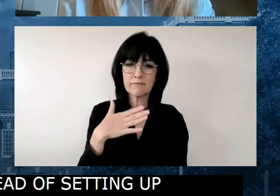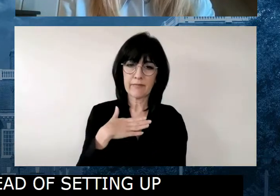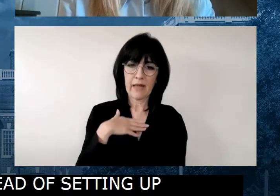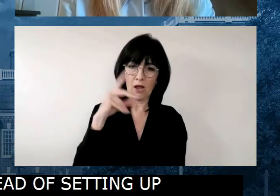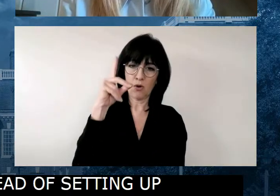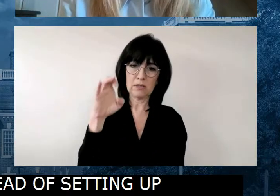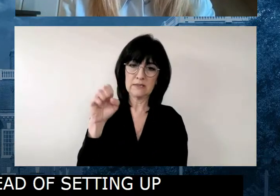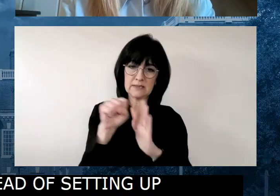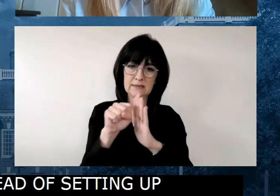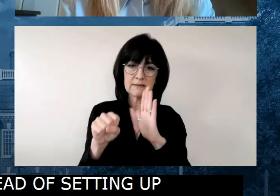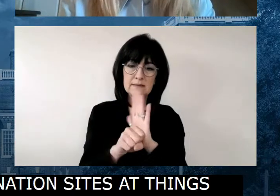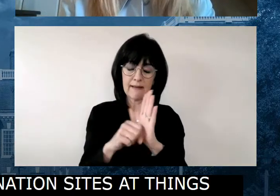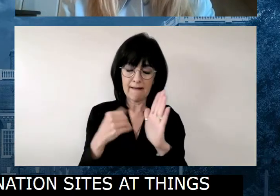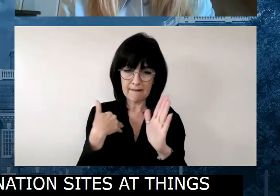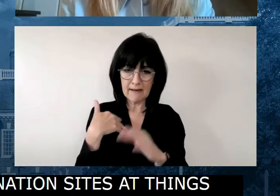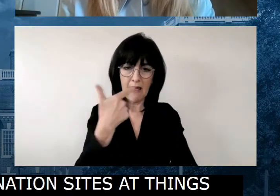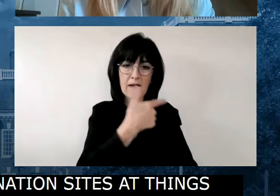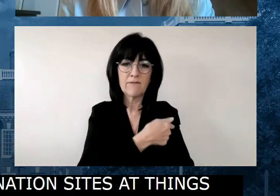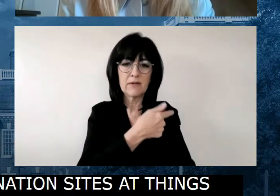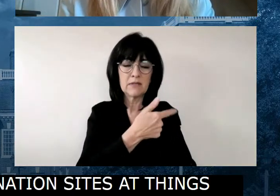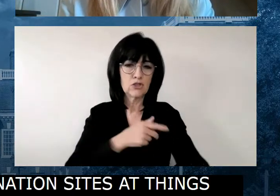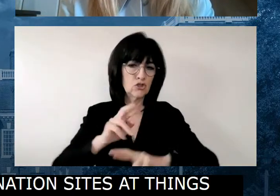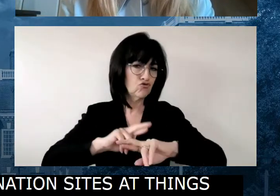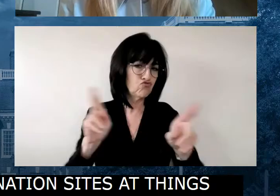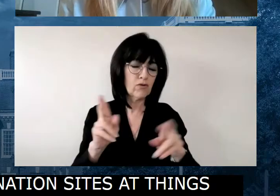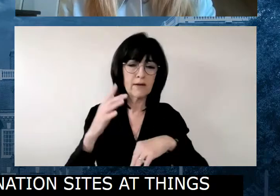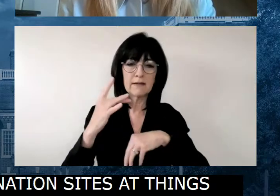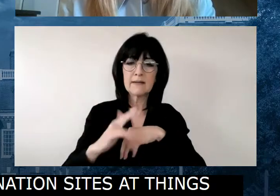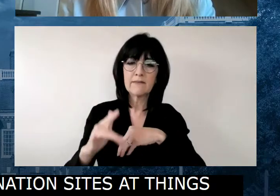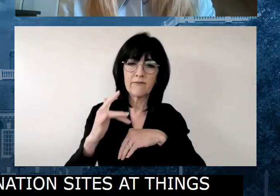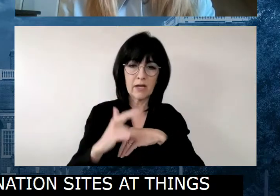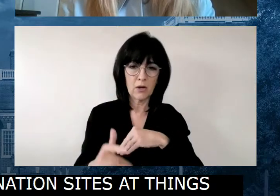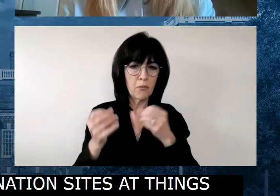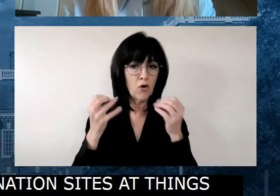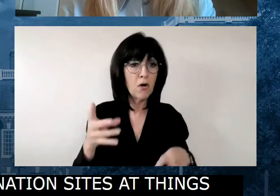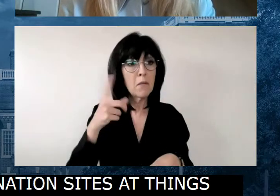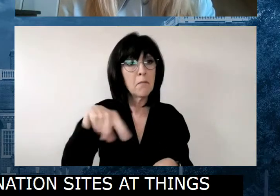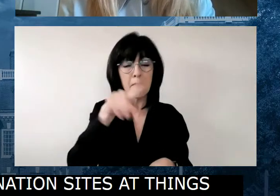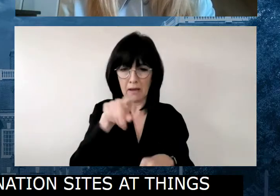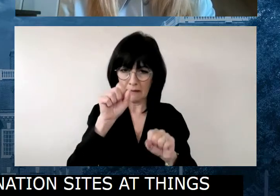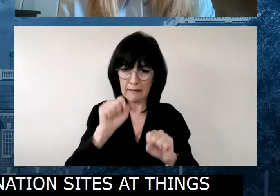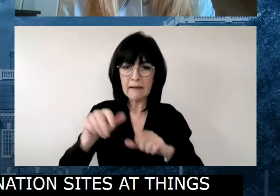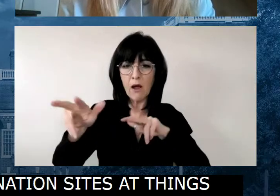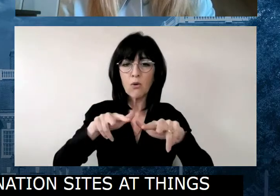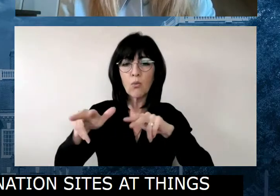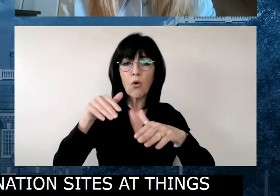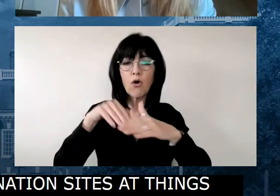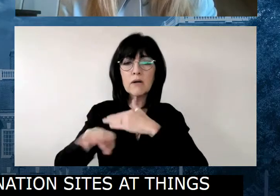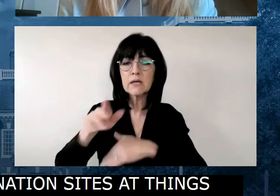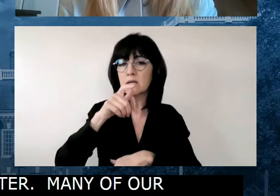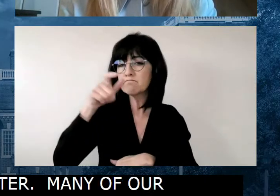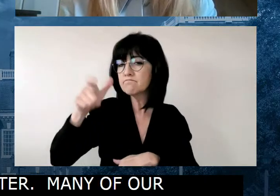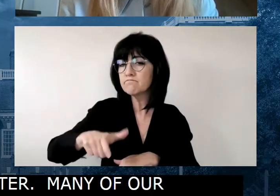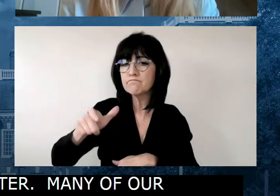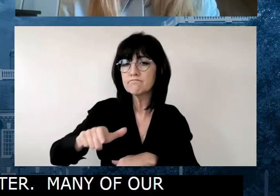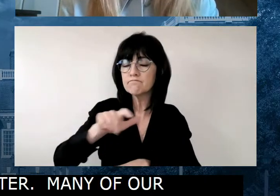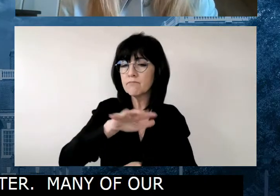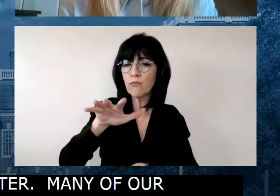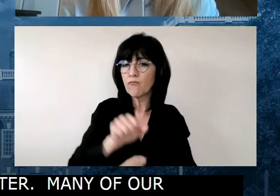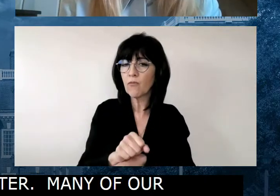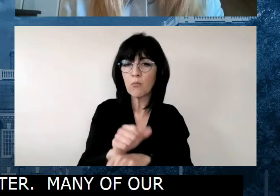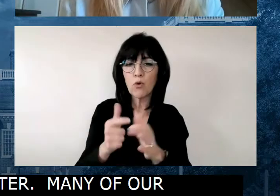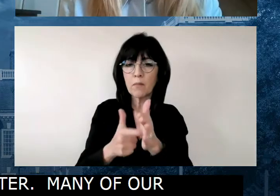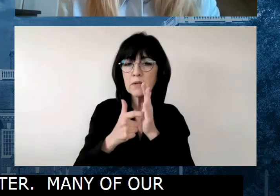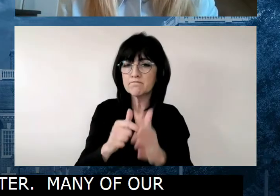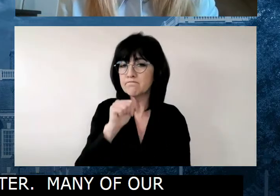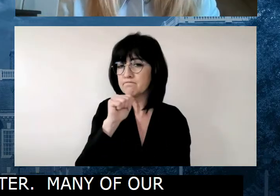vaccine readily available. Many are doing the walk-up sites. We have an increasing number of vaccine providers. So many